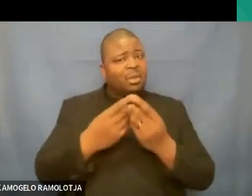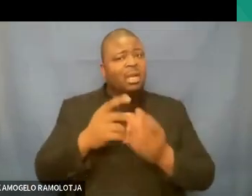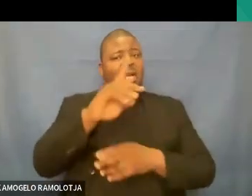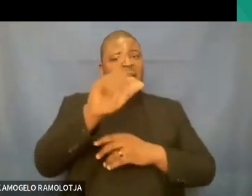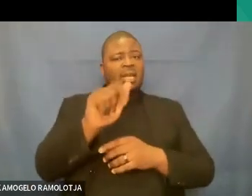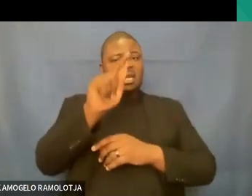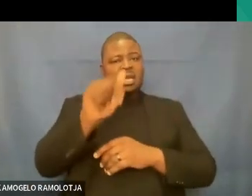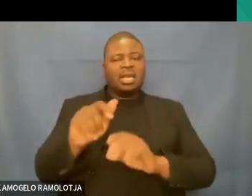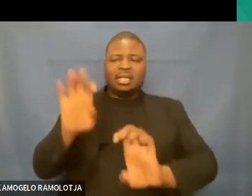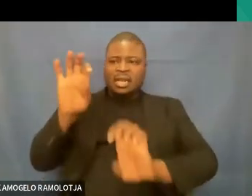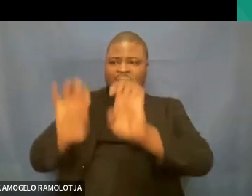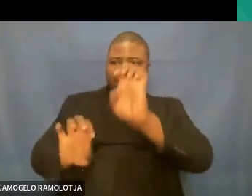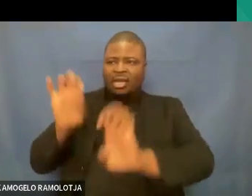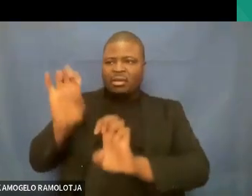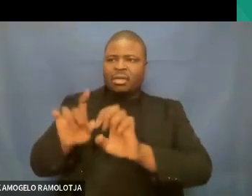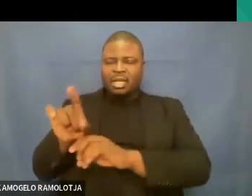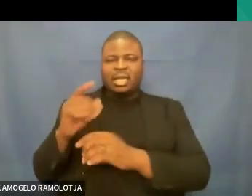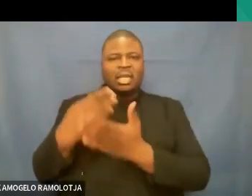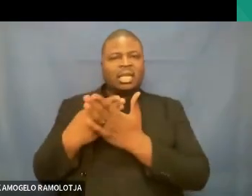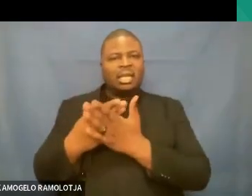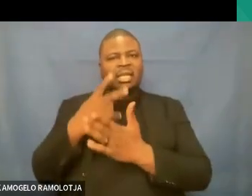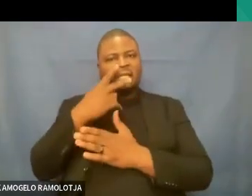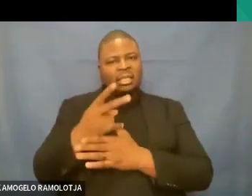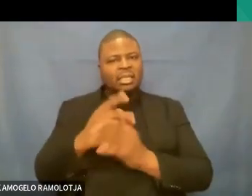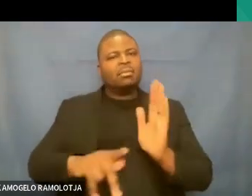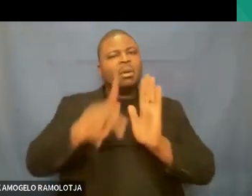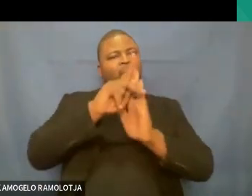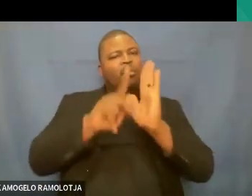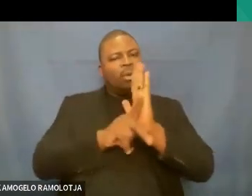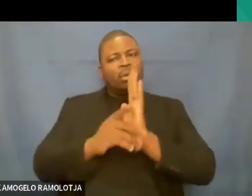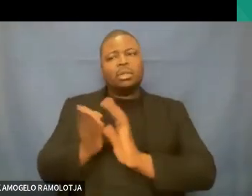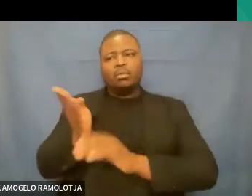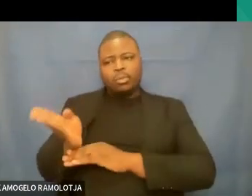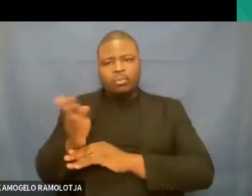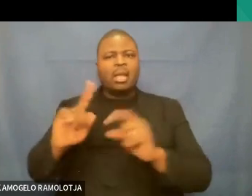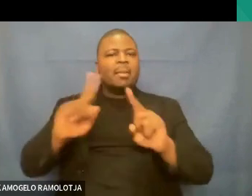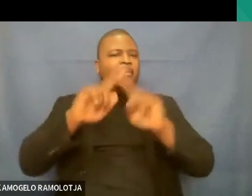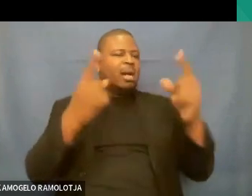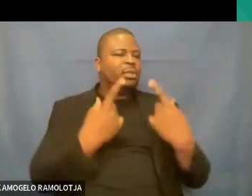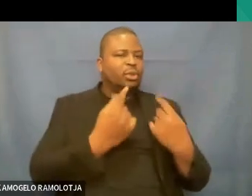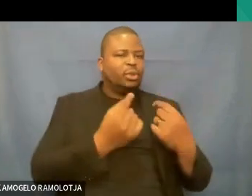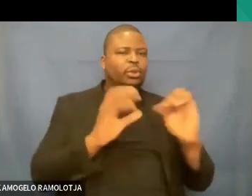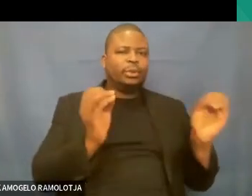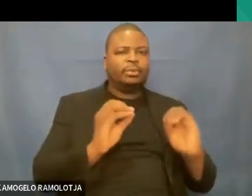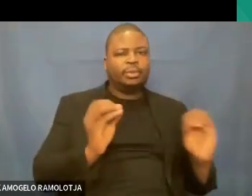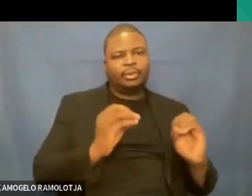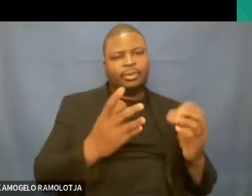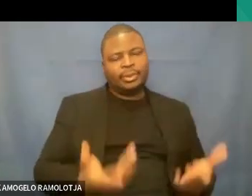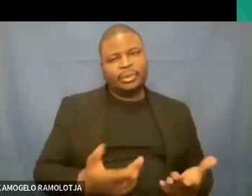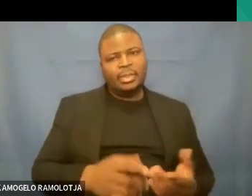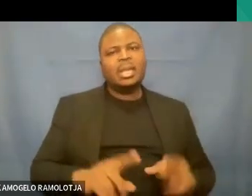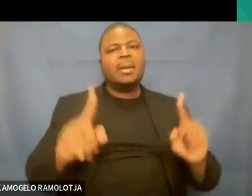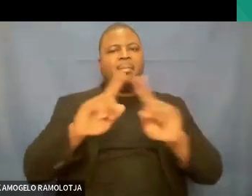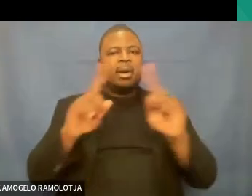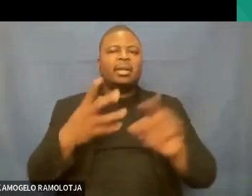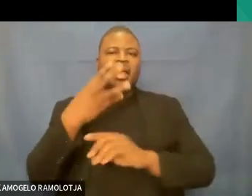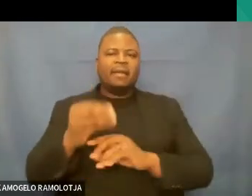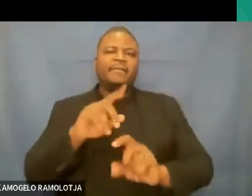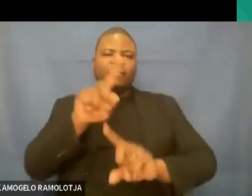that the policy exists, but the practice does not. So I want to hit you with some hard